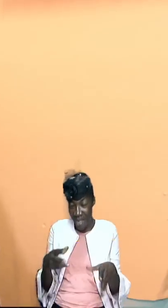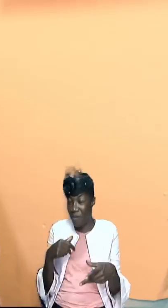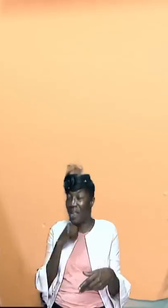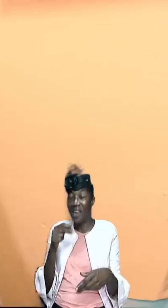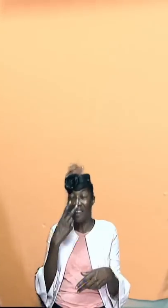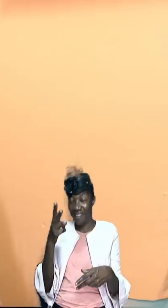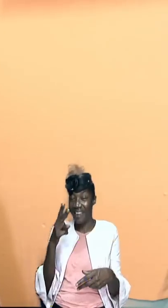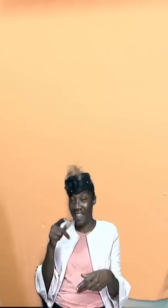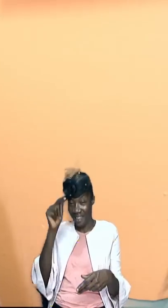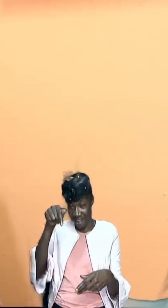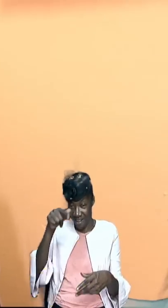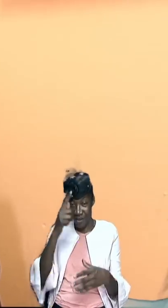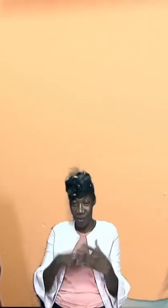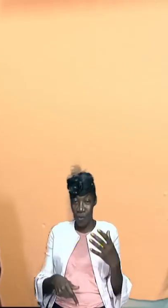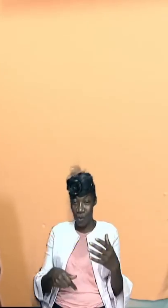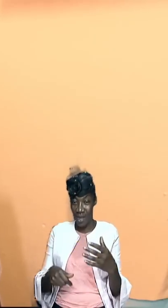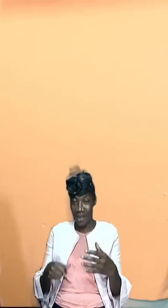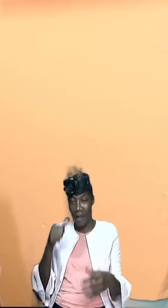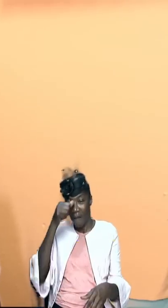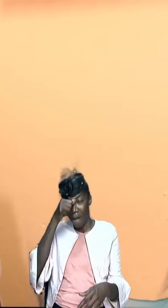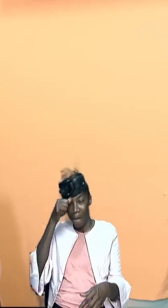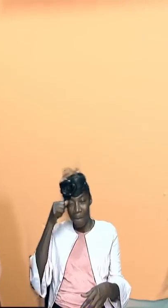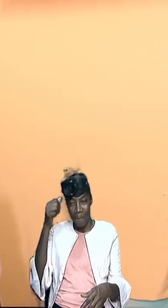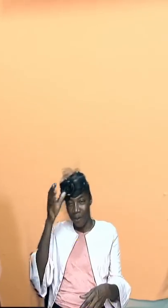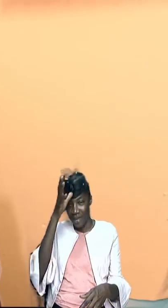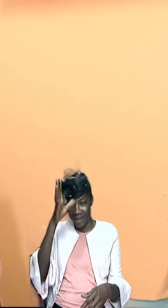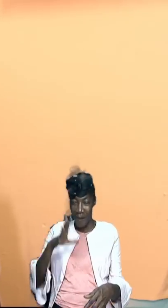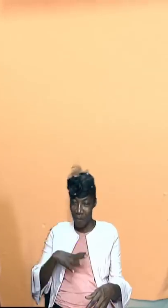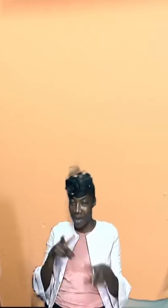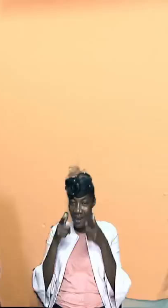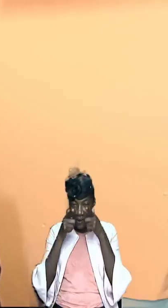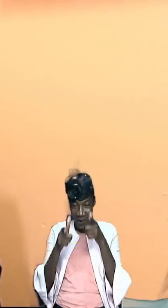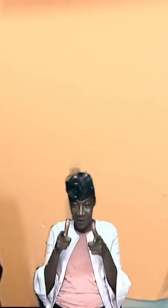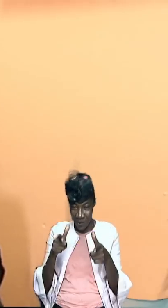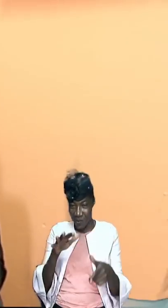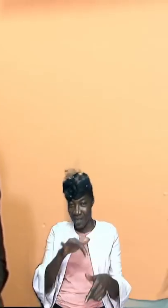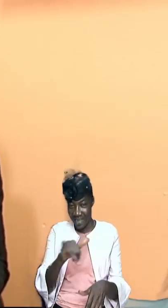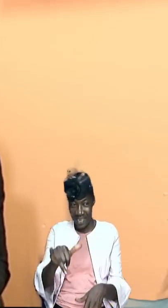black man looked like. And my friend,